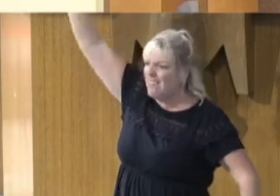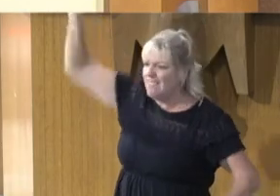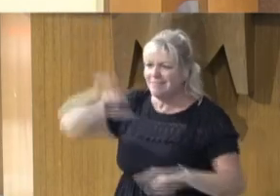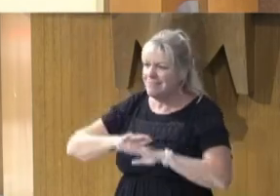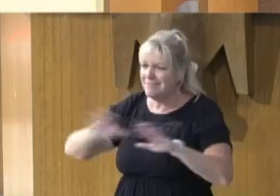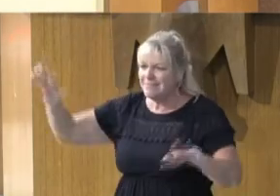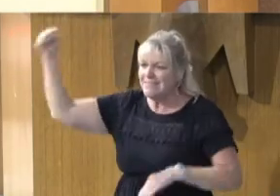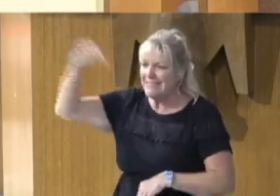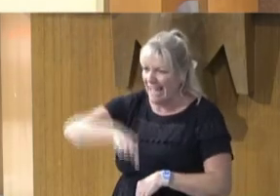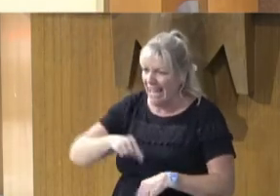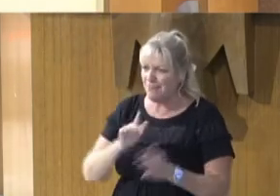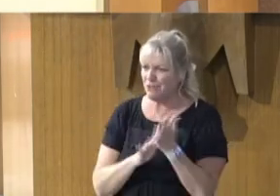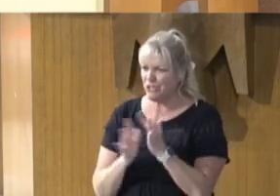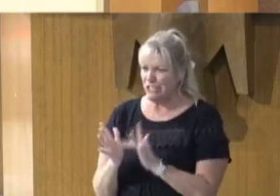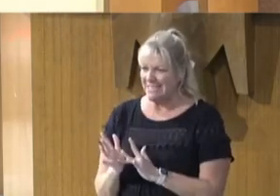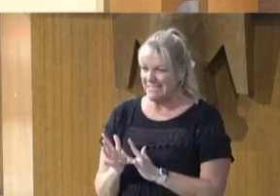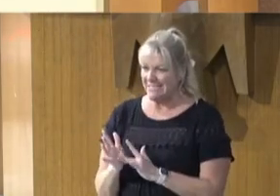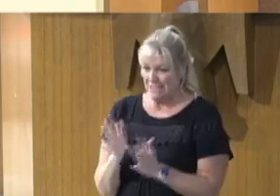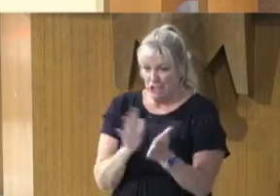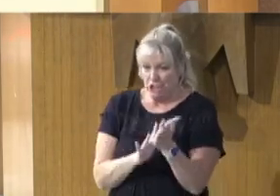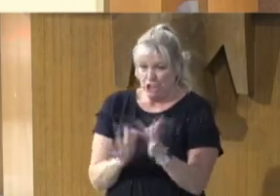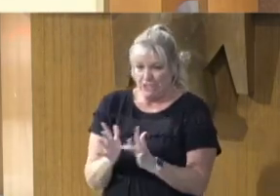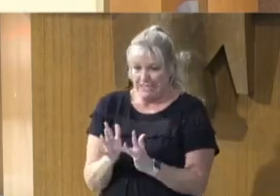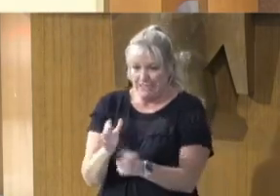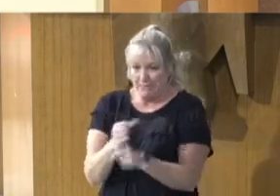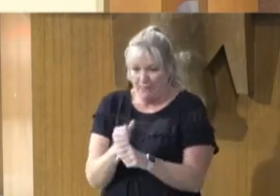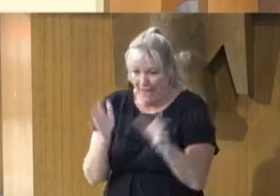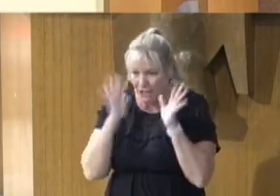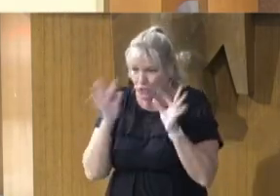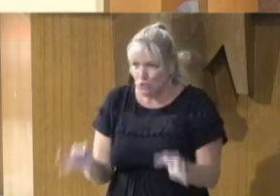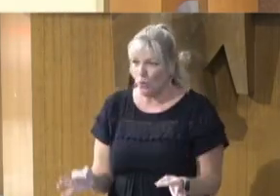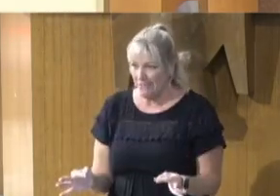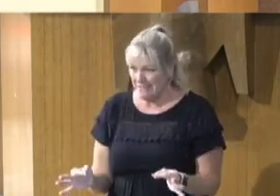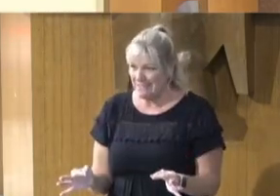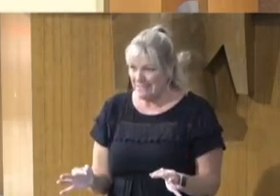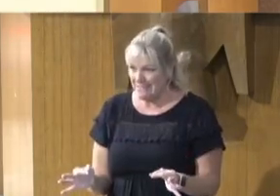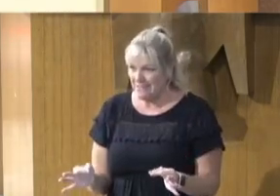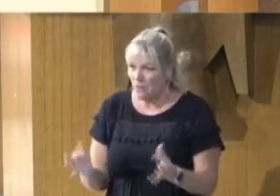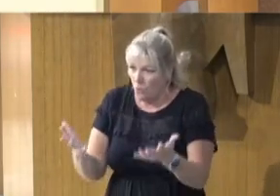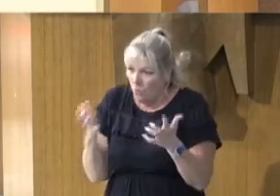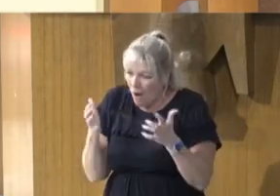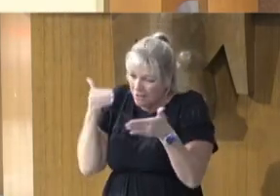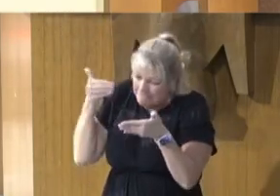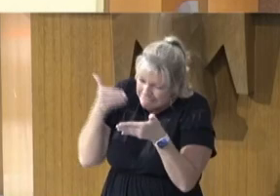In the person of Jesus, God is making a choice for nearness.